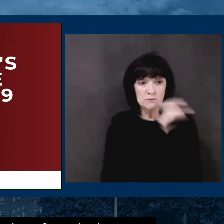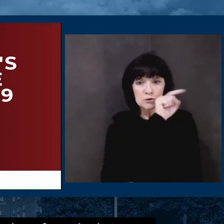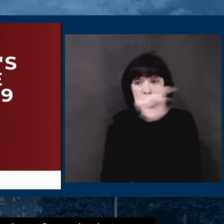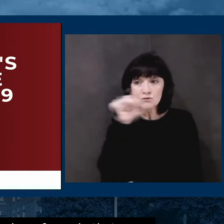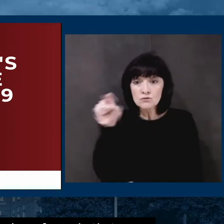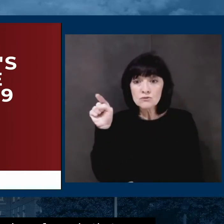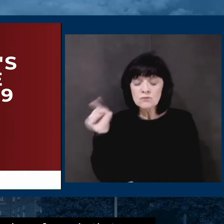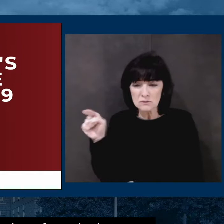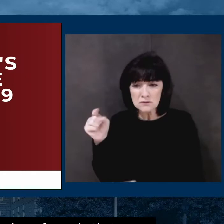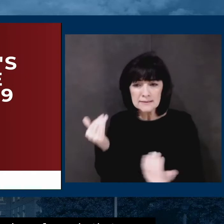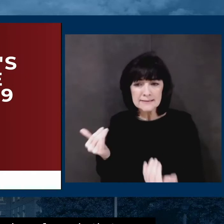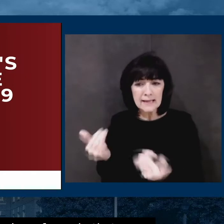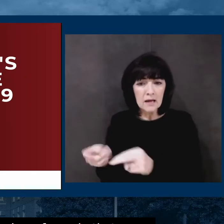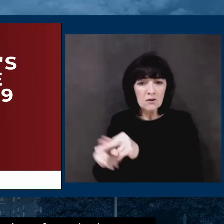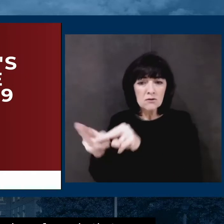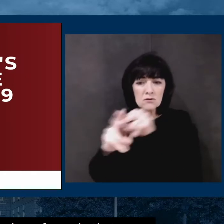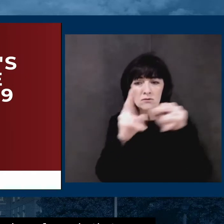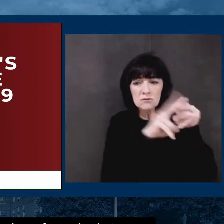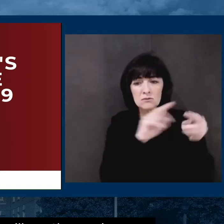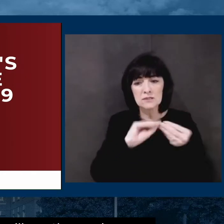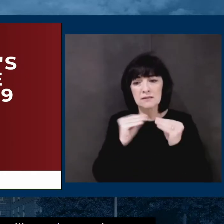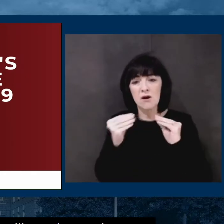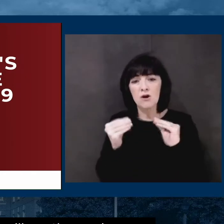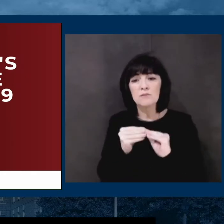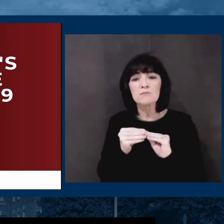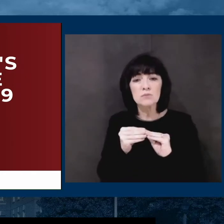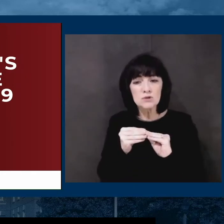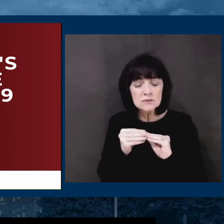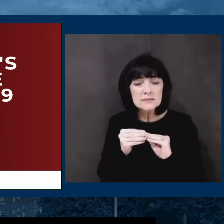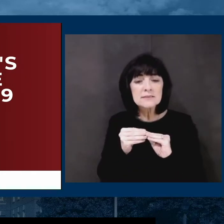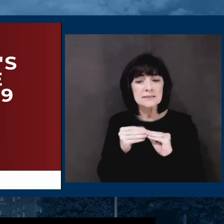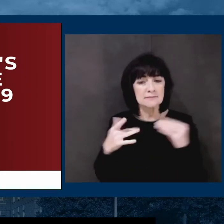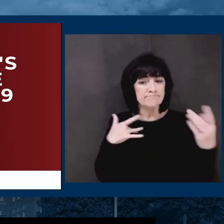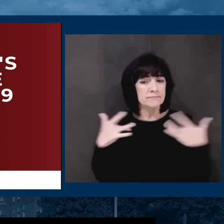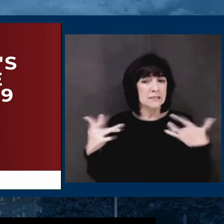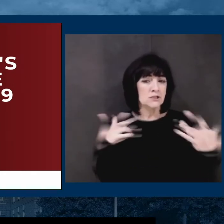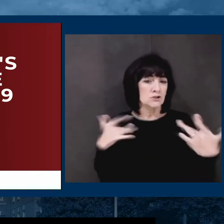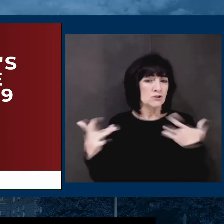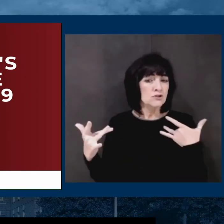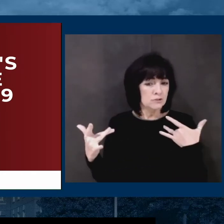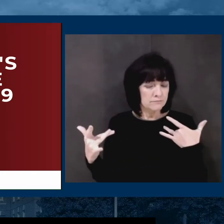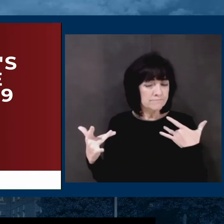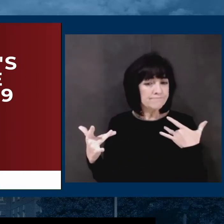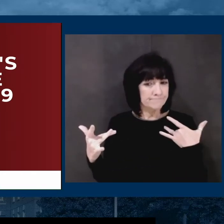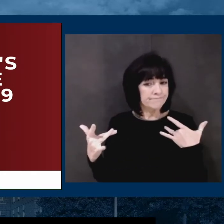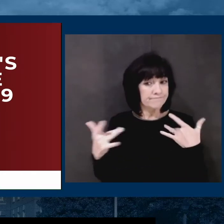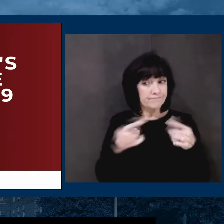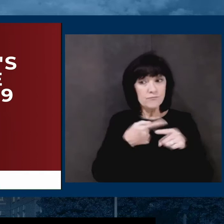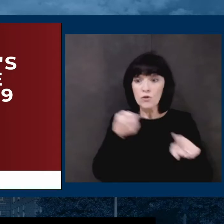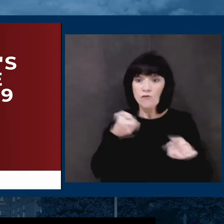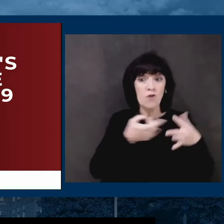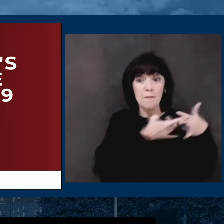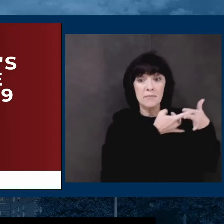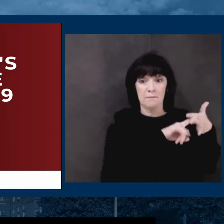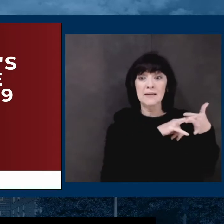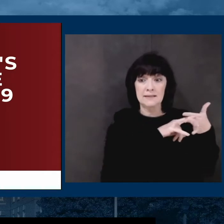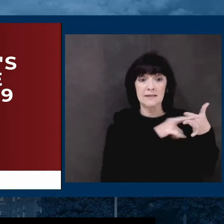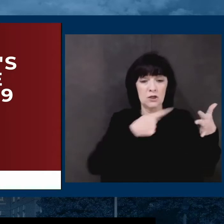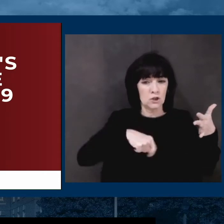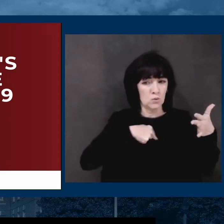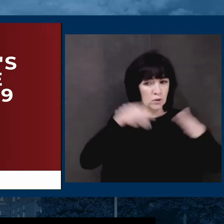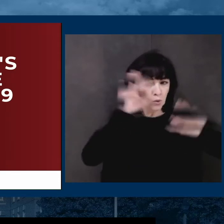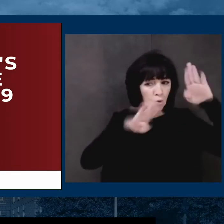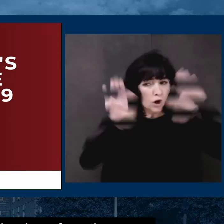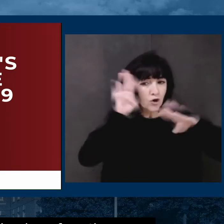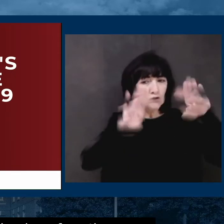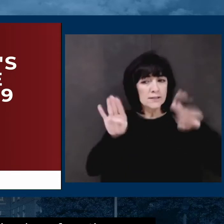there in a minute. And that certainly is one of our biggest concerns and has been from the beginning, to protect the capacity